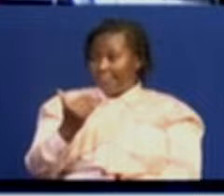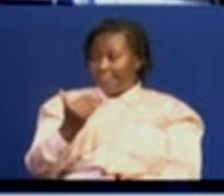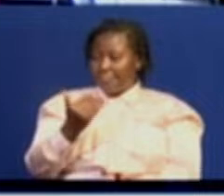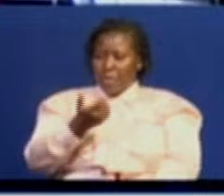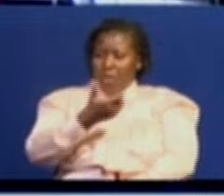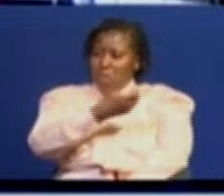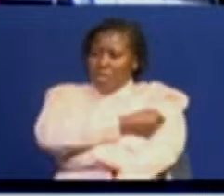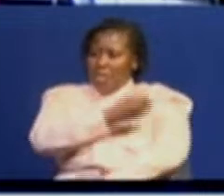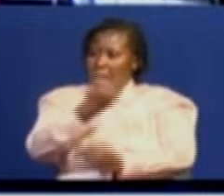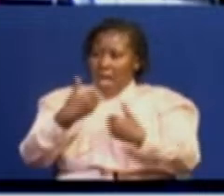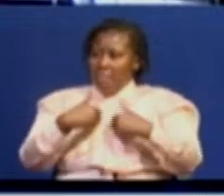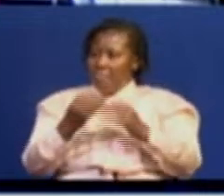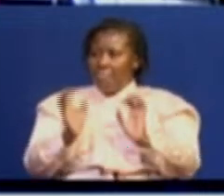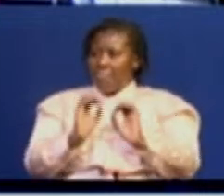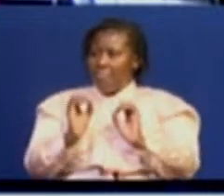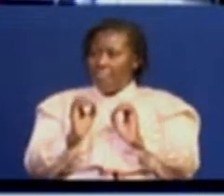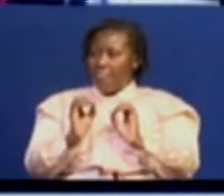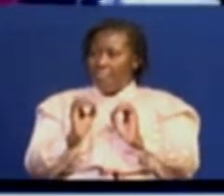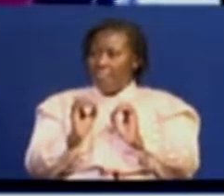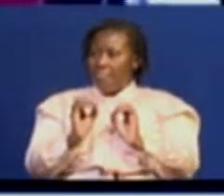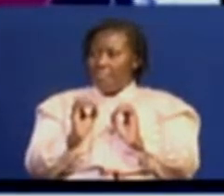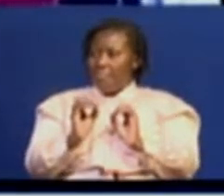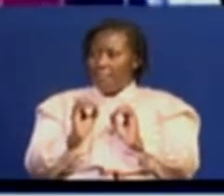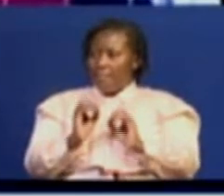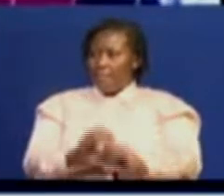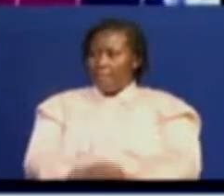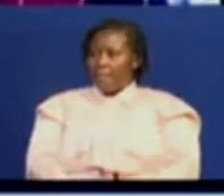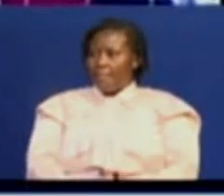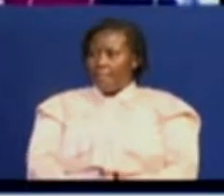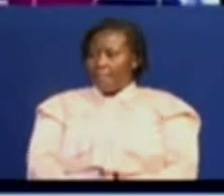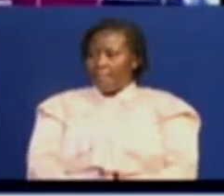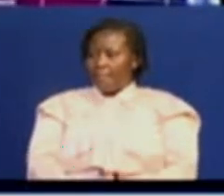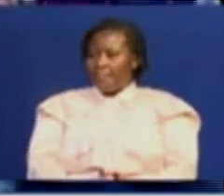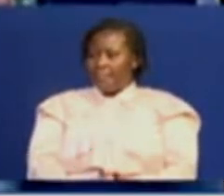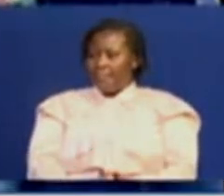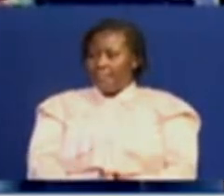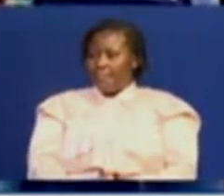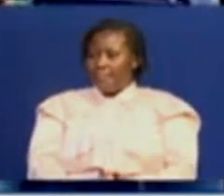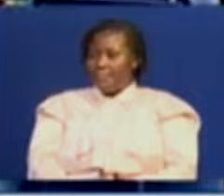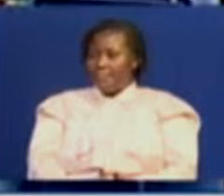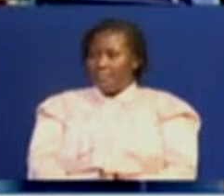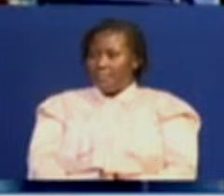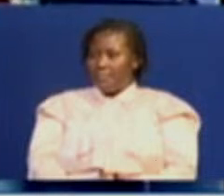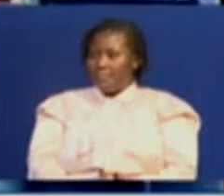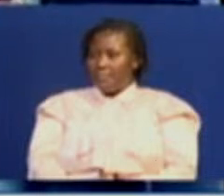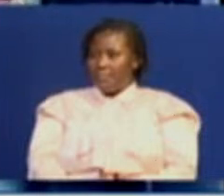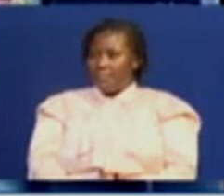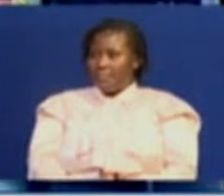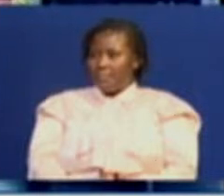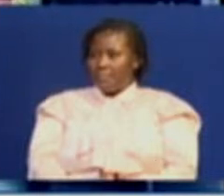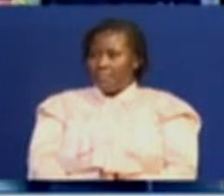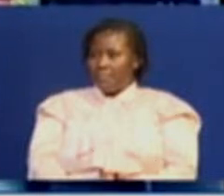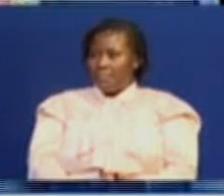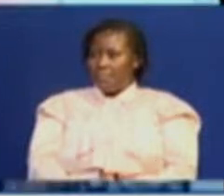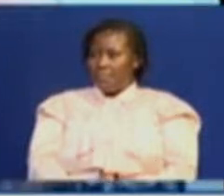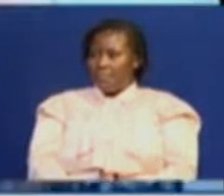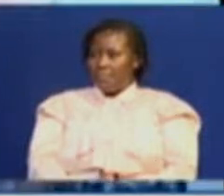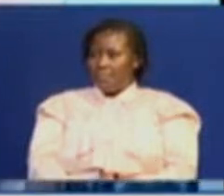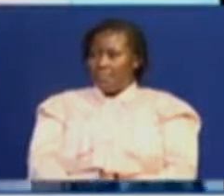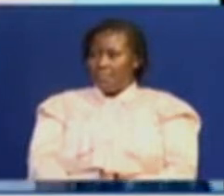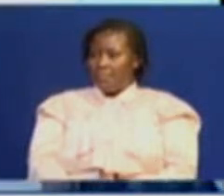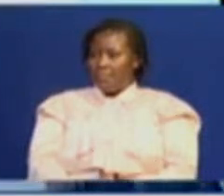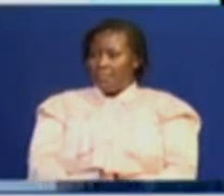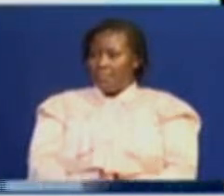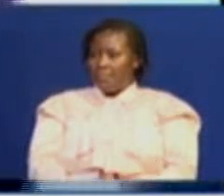Because there is no vaccination for skin. MC wa korotwa kirebunge ya Meru zipola kinyawije keneta